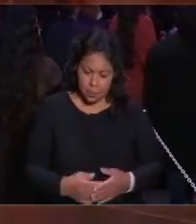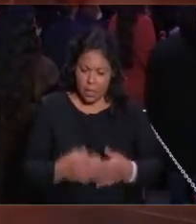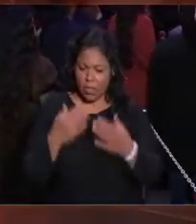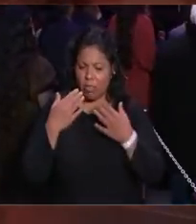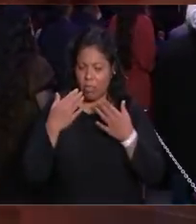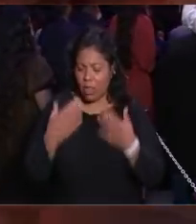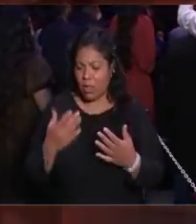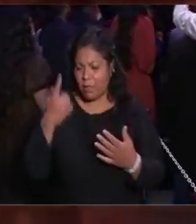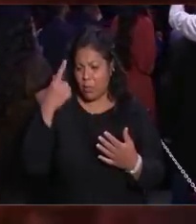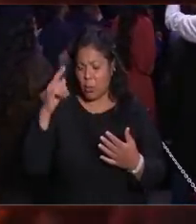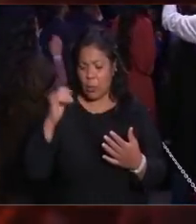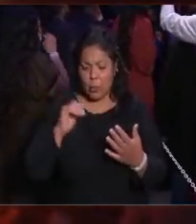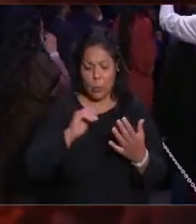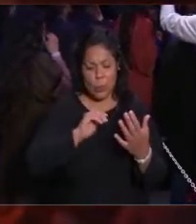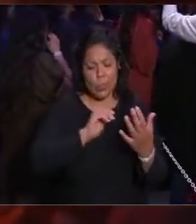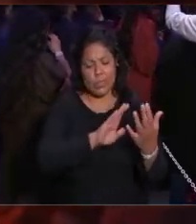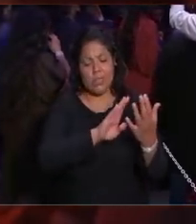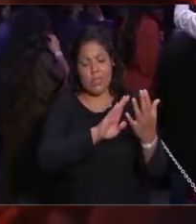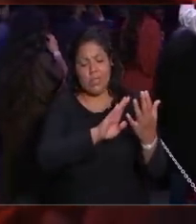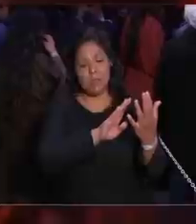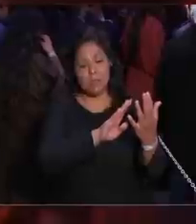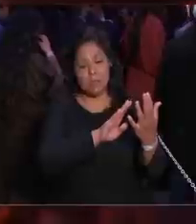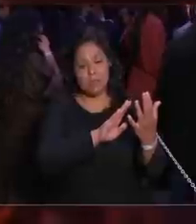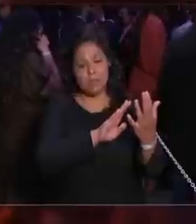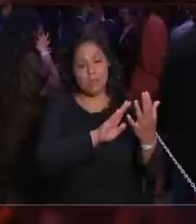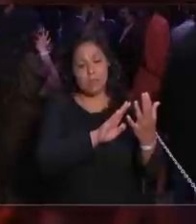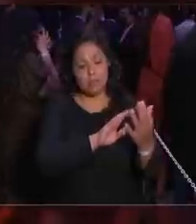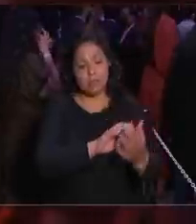Thank you for your presence.